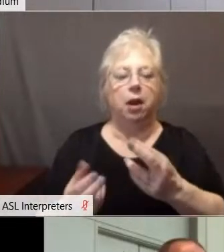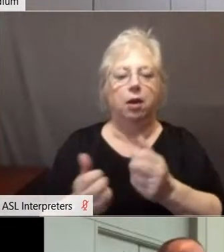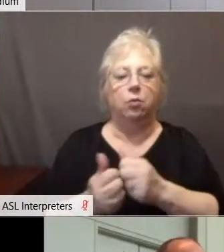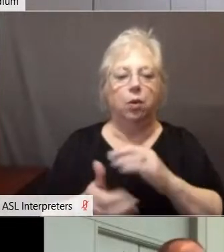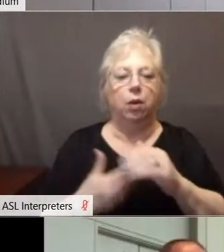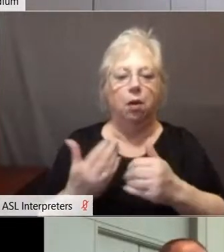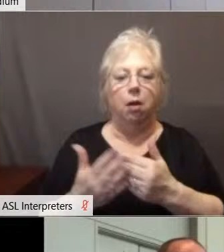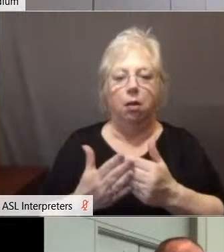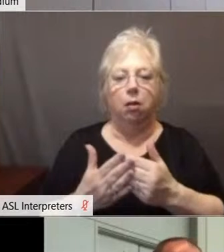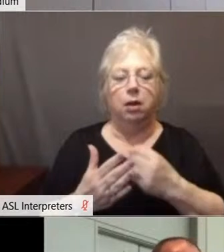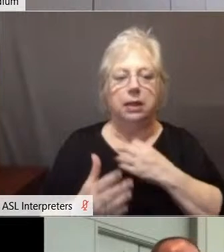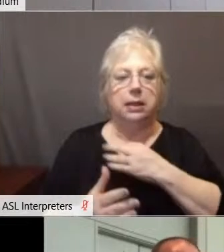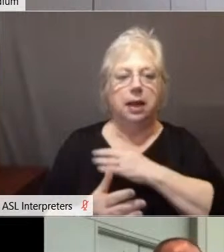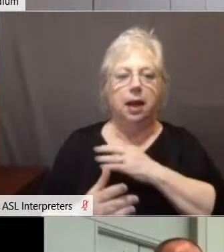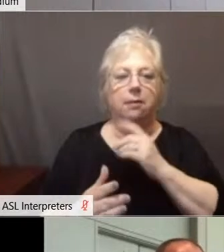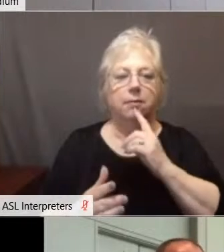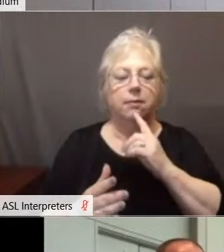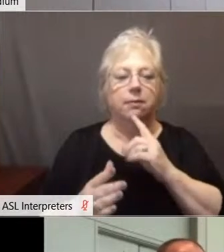That's adequate.